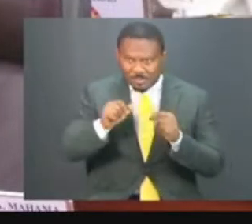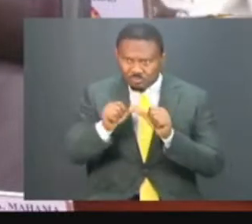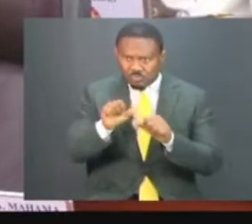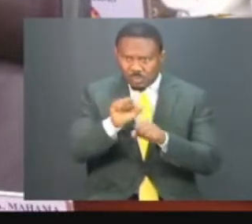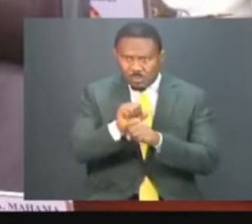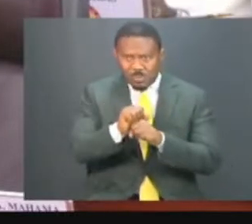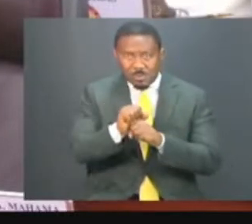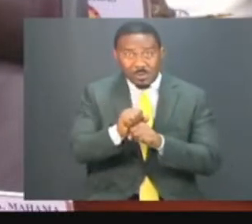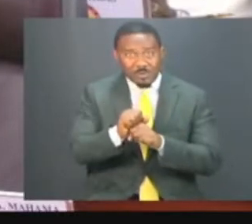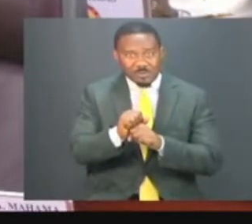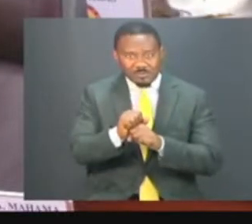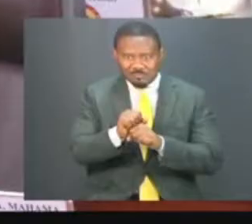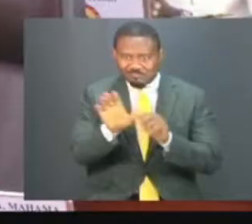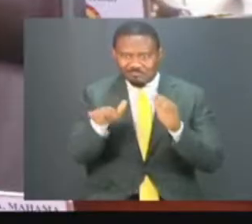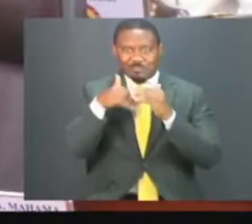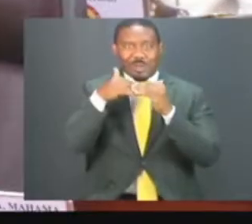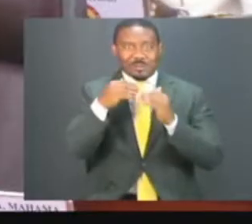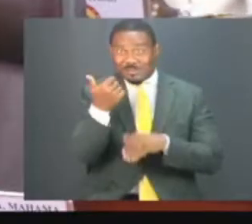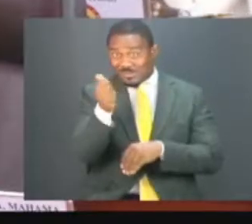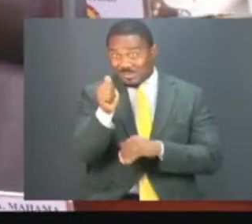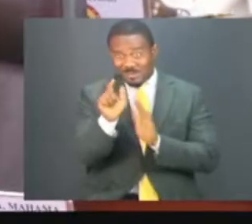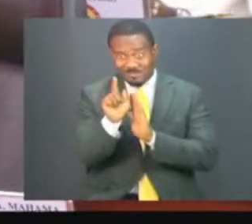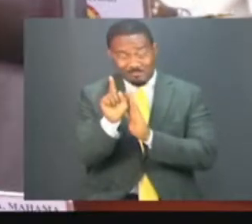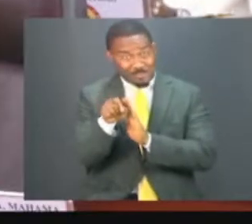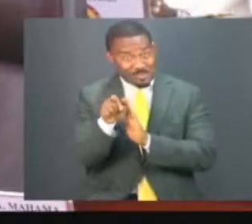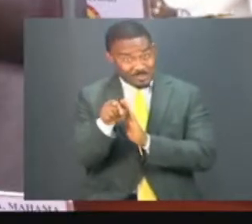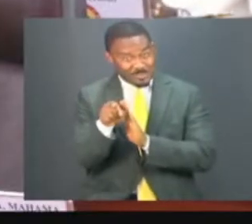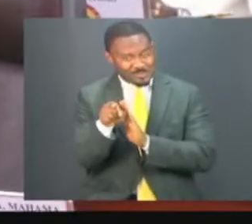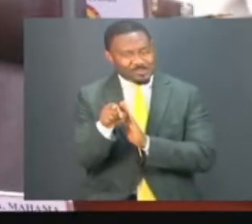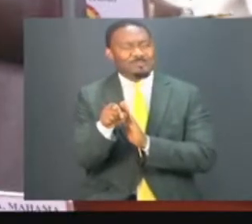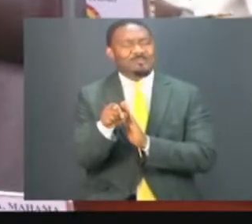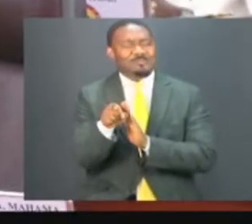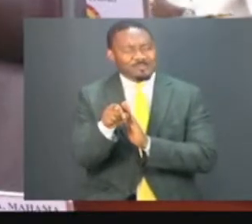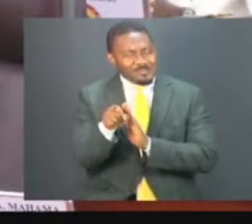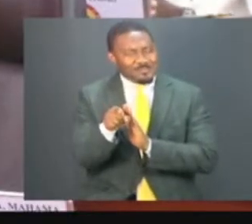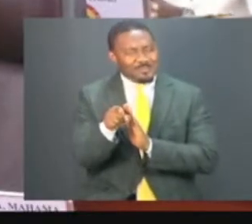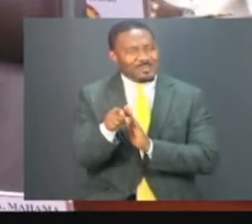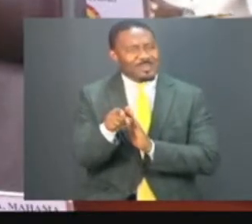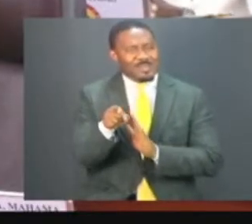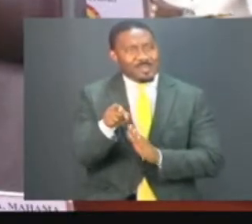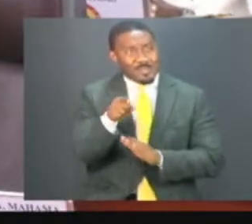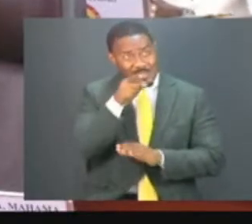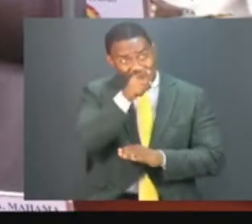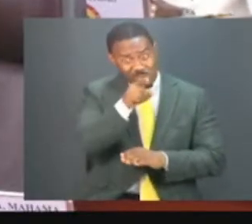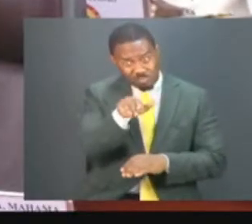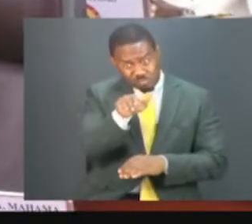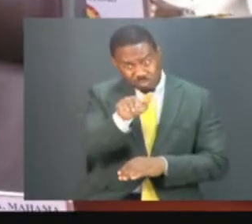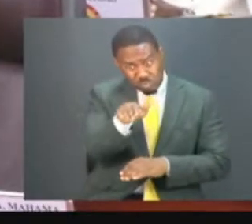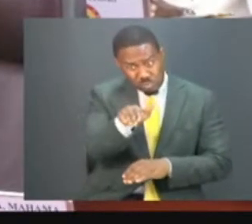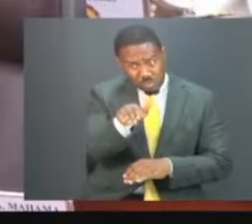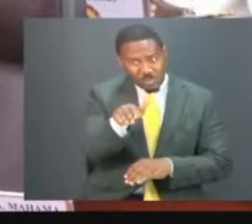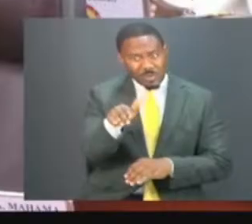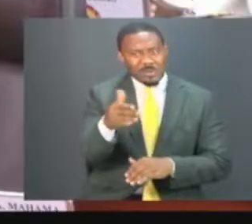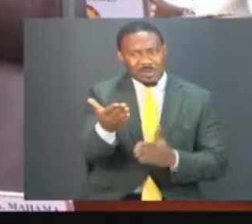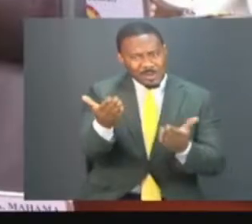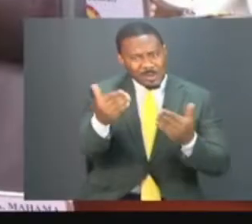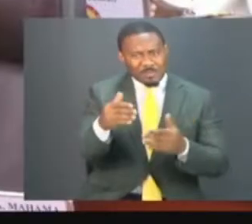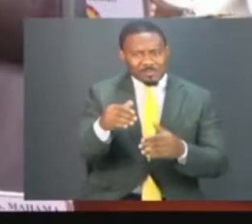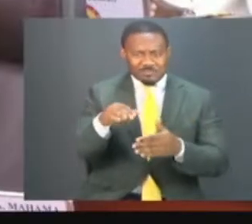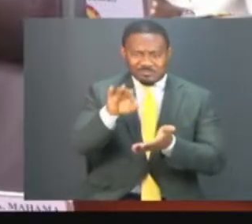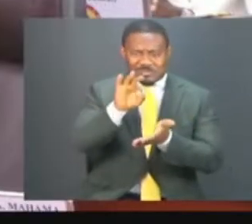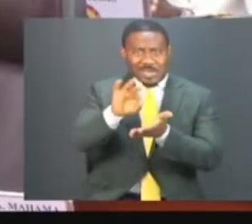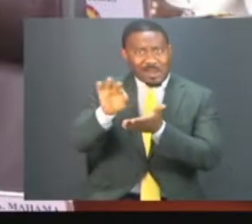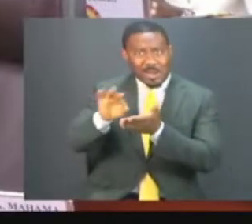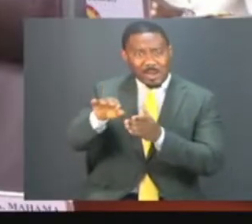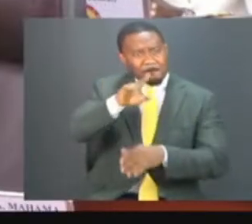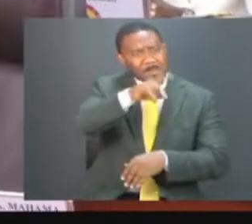10 minutes, it will cause the clerks at table to do a head count. And so